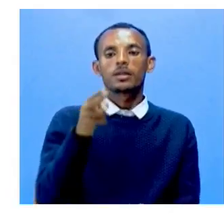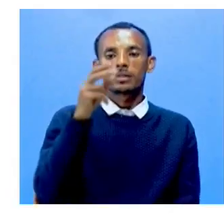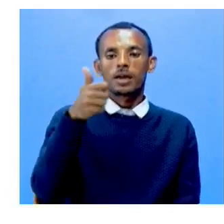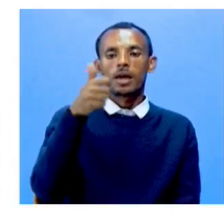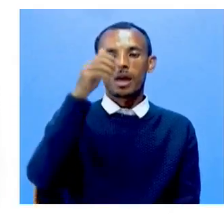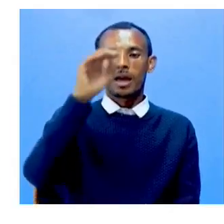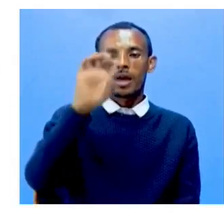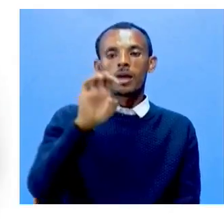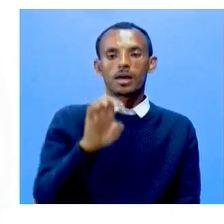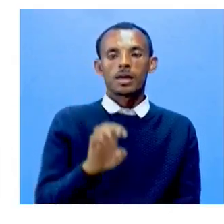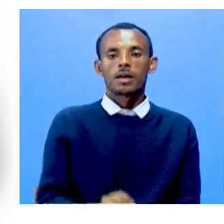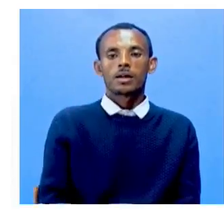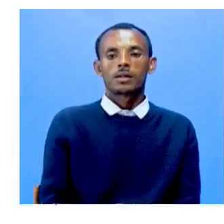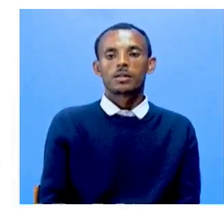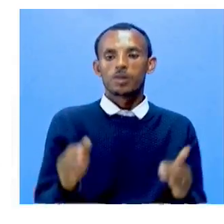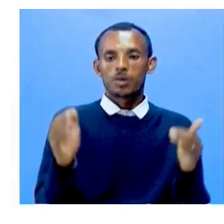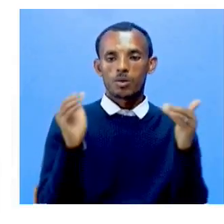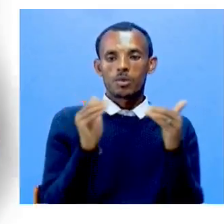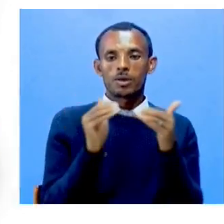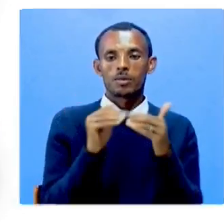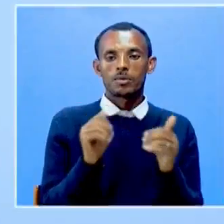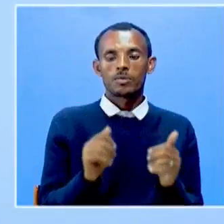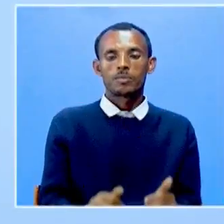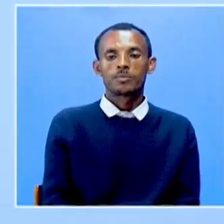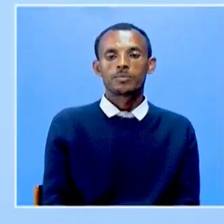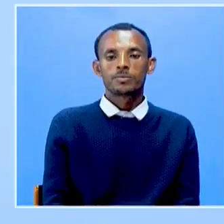HAE is this congruent to